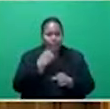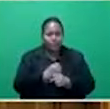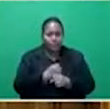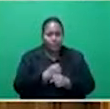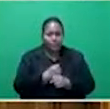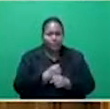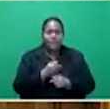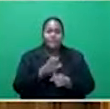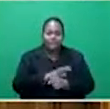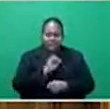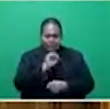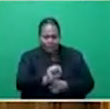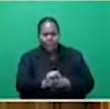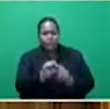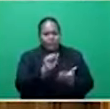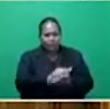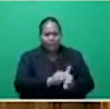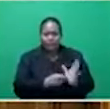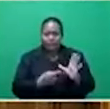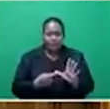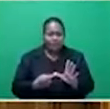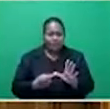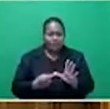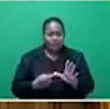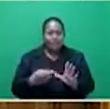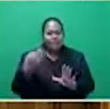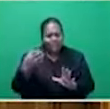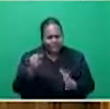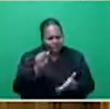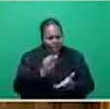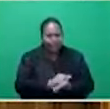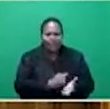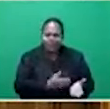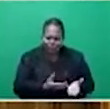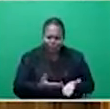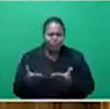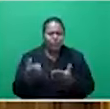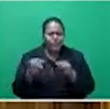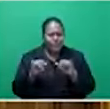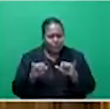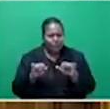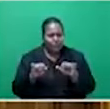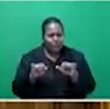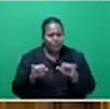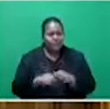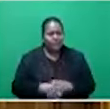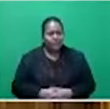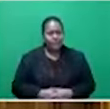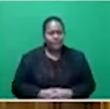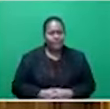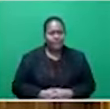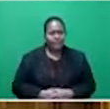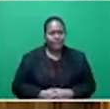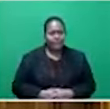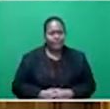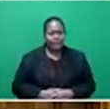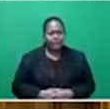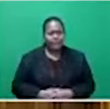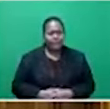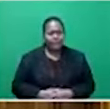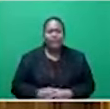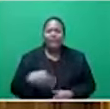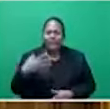of reply, and he has the right to bring up those matters that have been mentioned. And he's got a right to